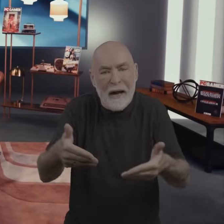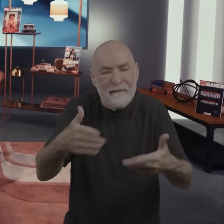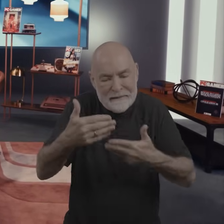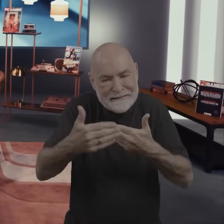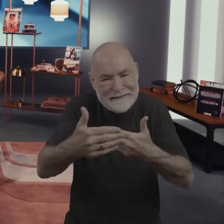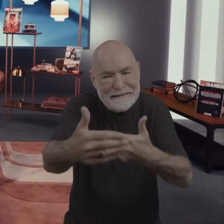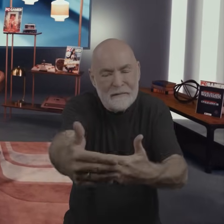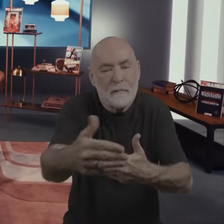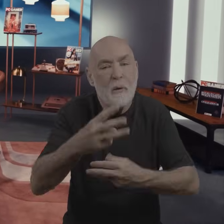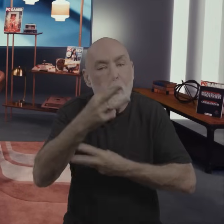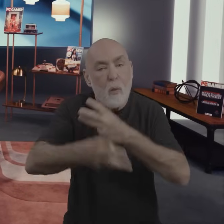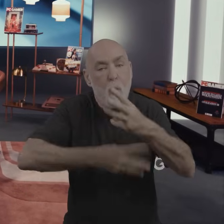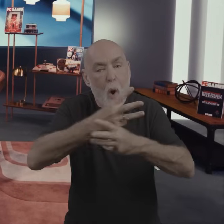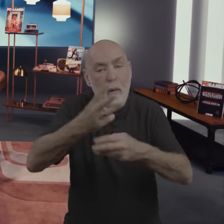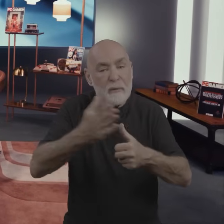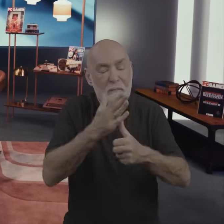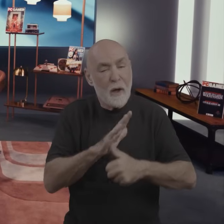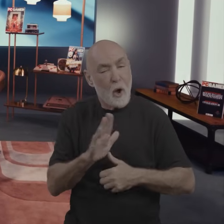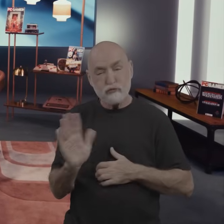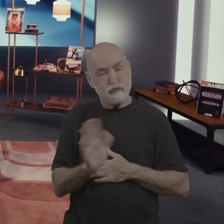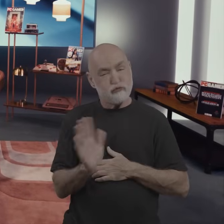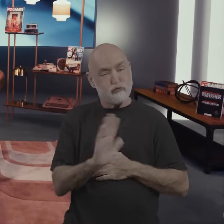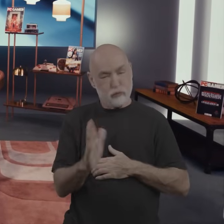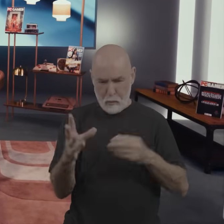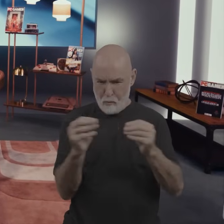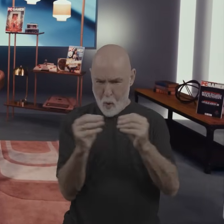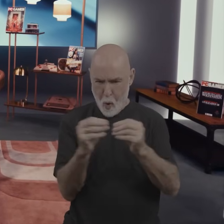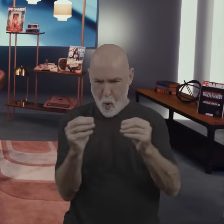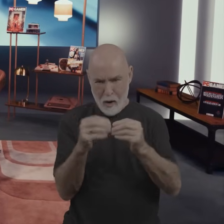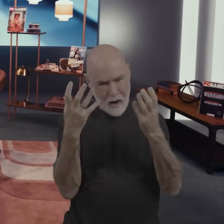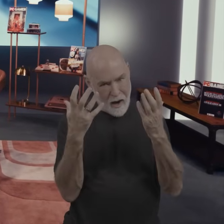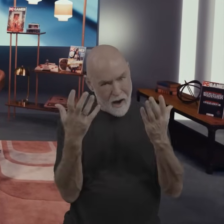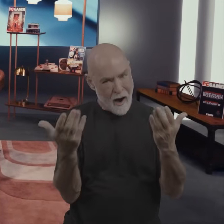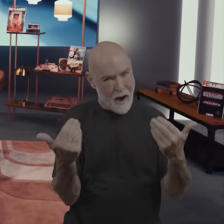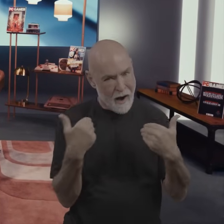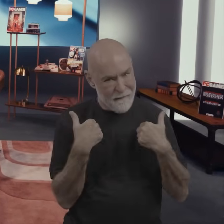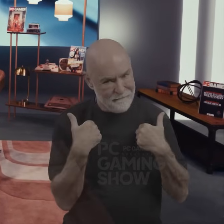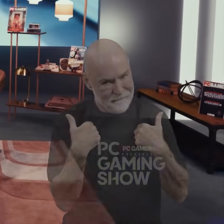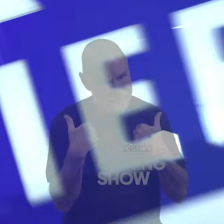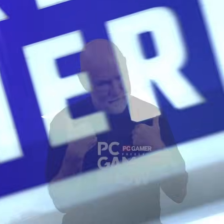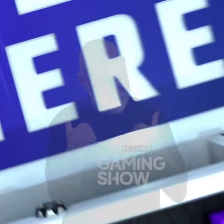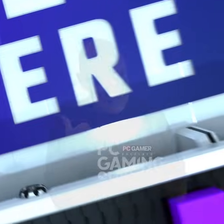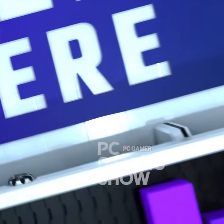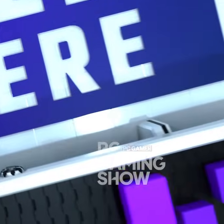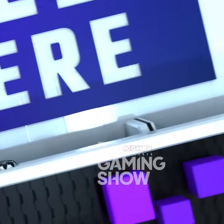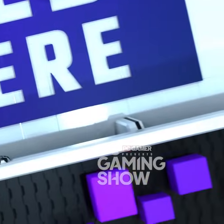isn't the only world premiere horror game we've got for you. Feast your eyes on this, if you dare.